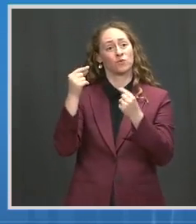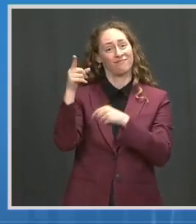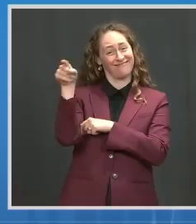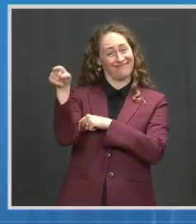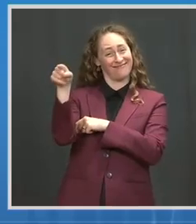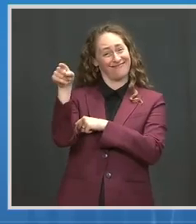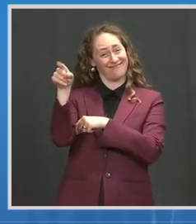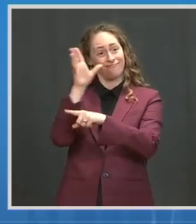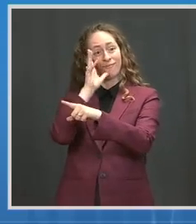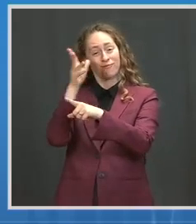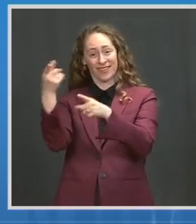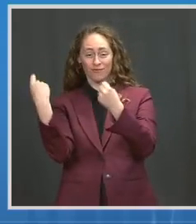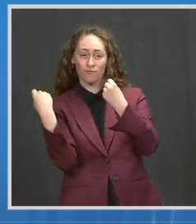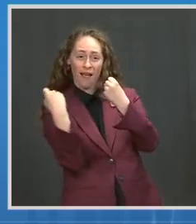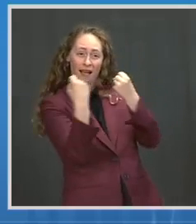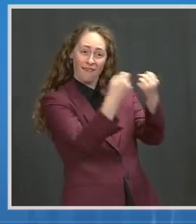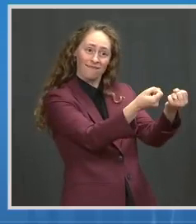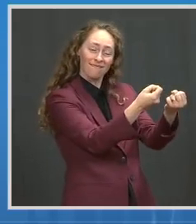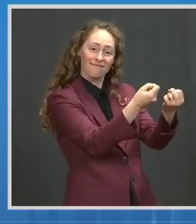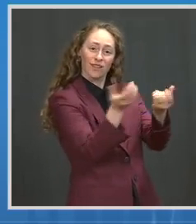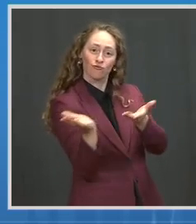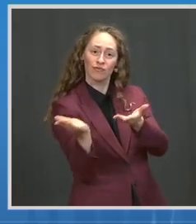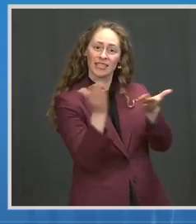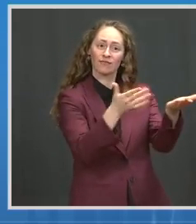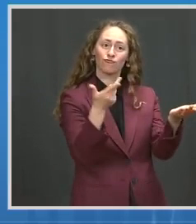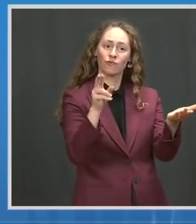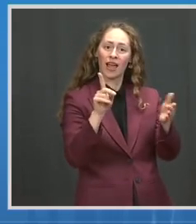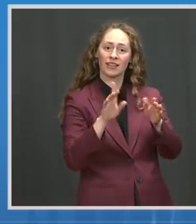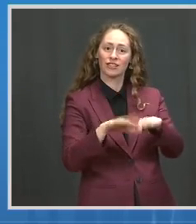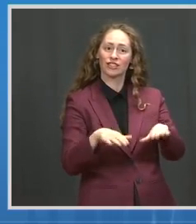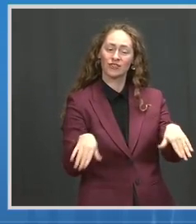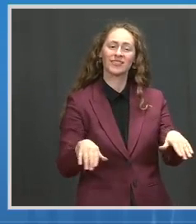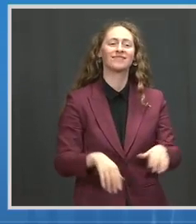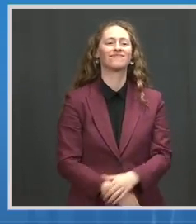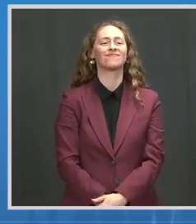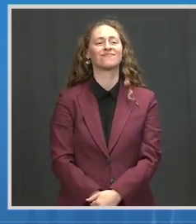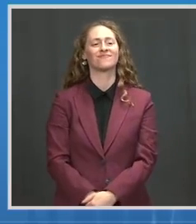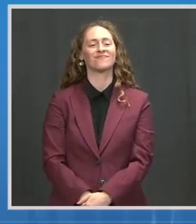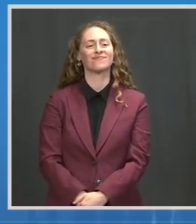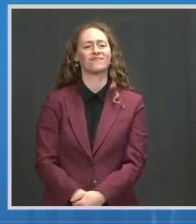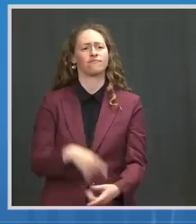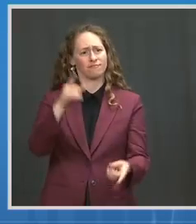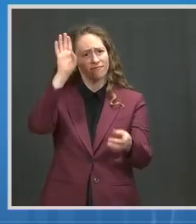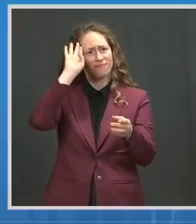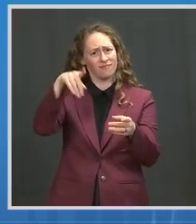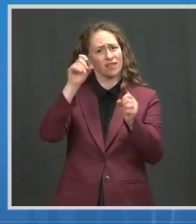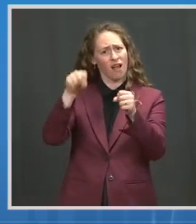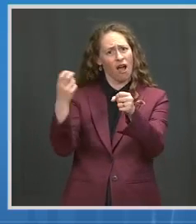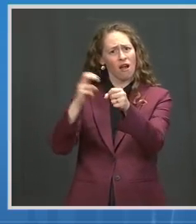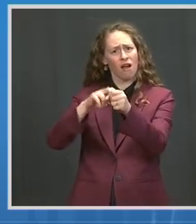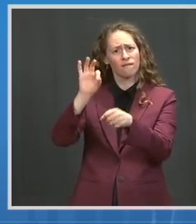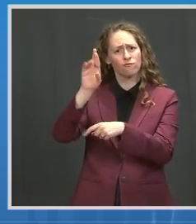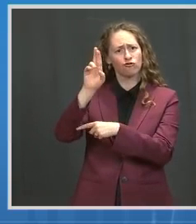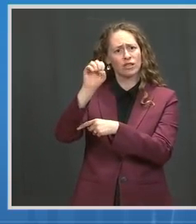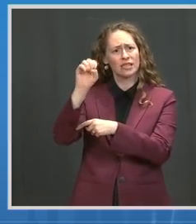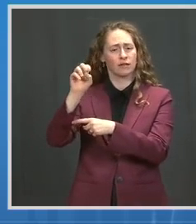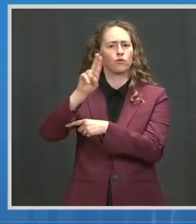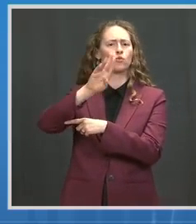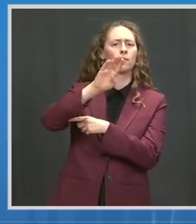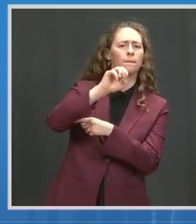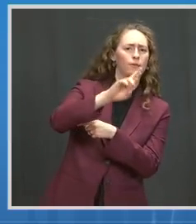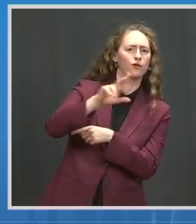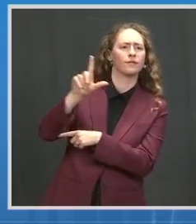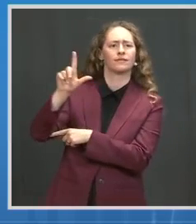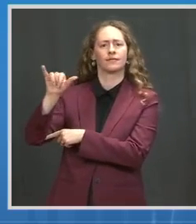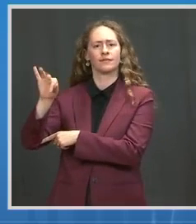438-829 and get a free ride to and from a vaccination site. Uber and Lyft have already completed more